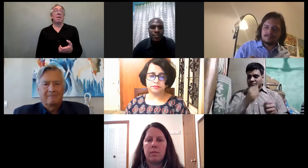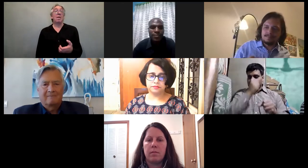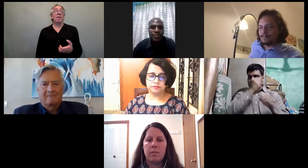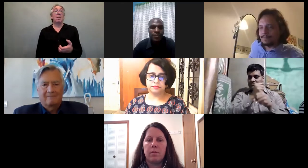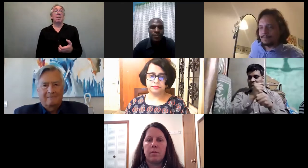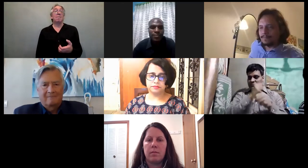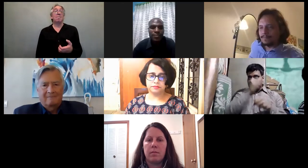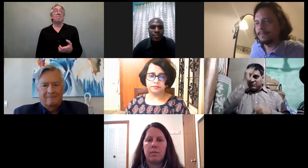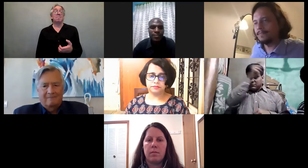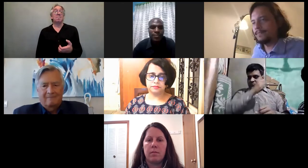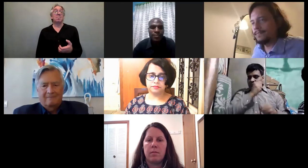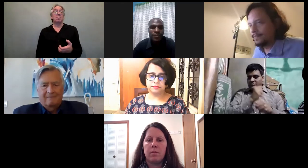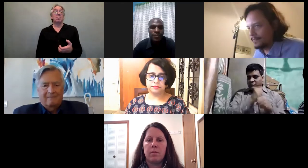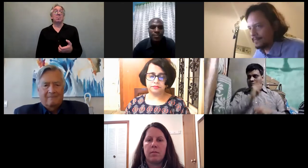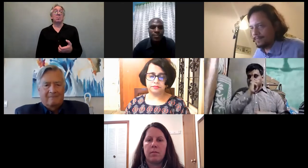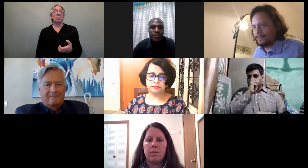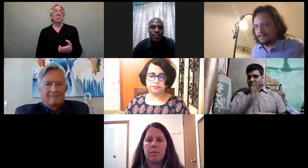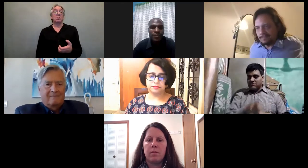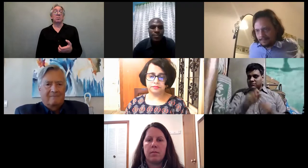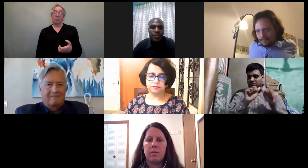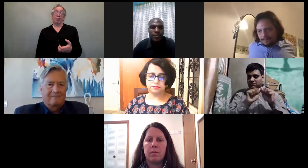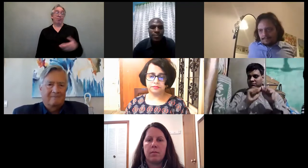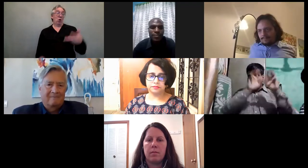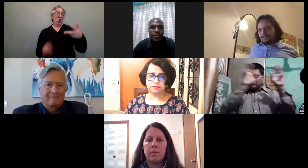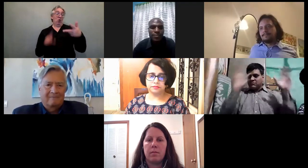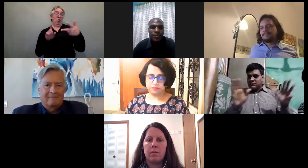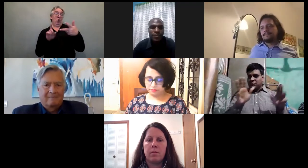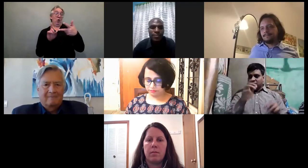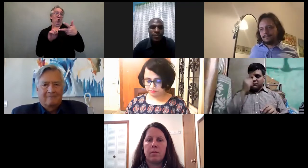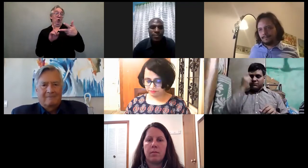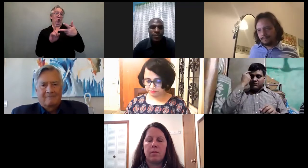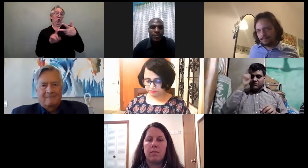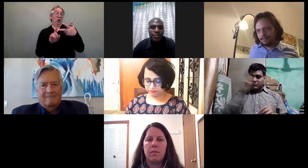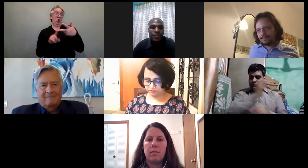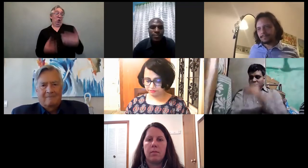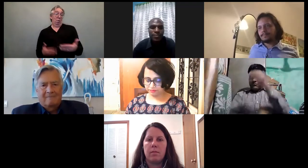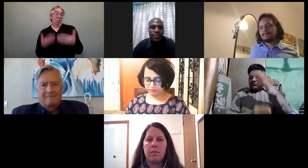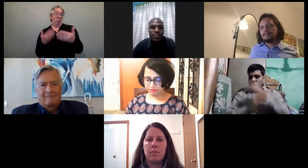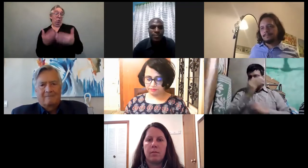I would like to suggest the government of India